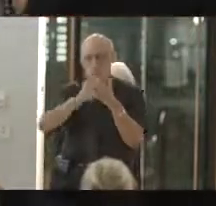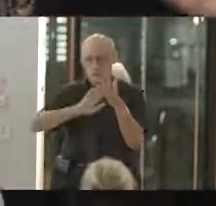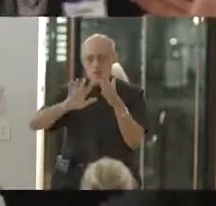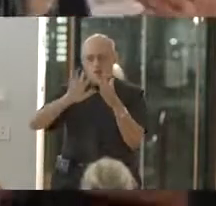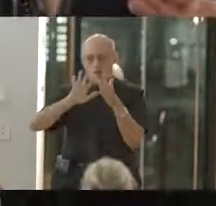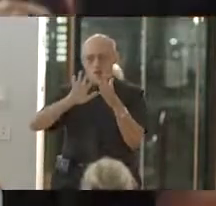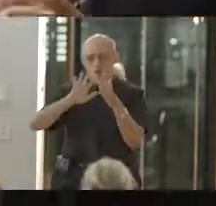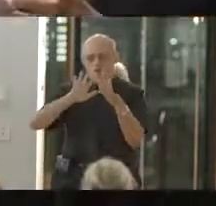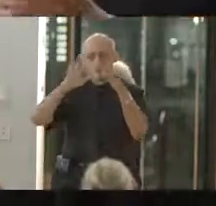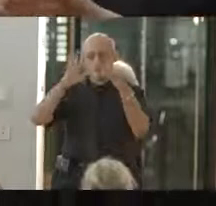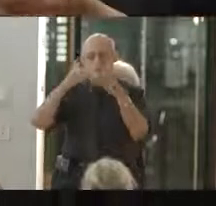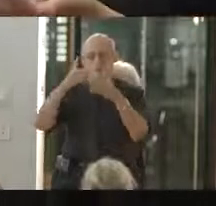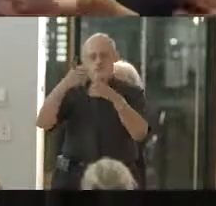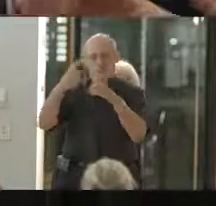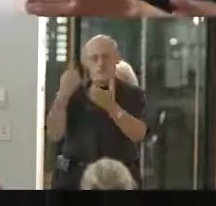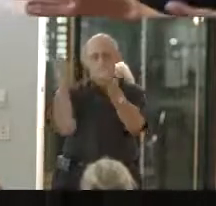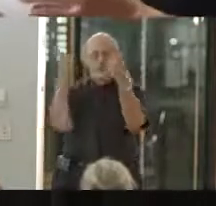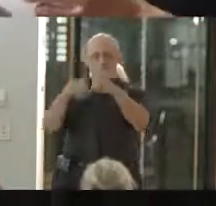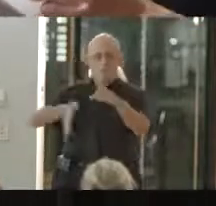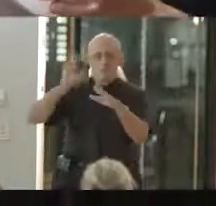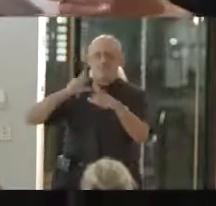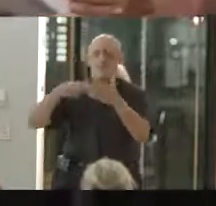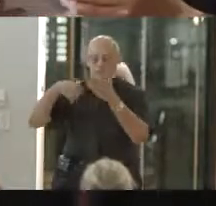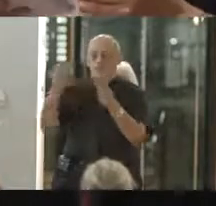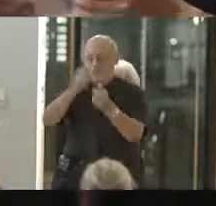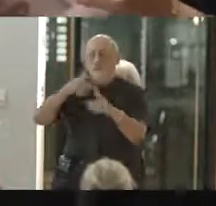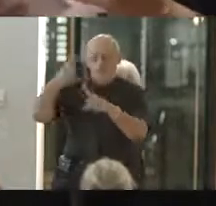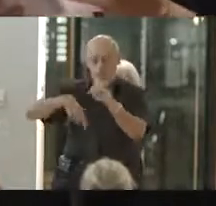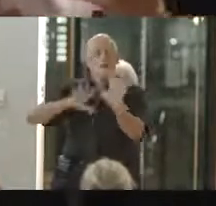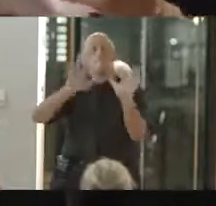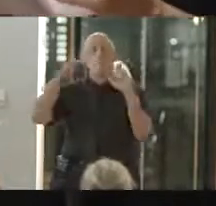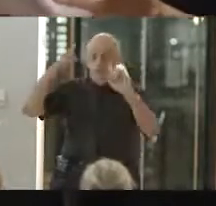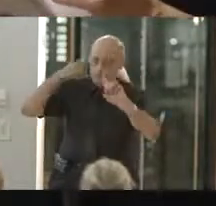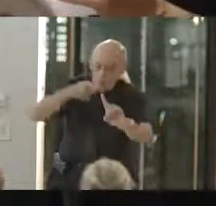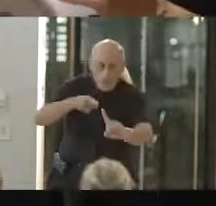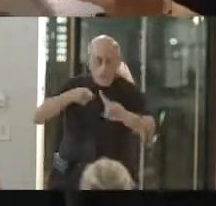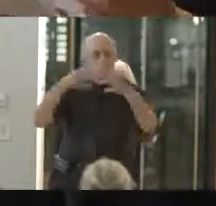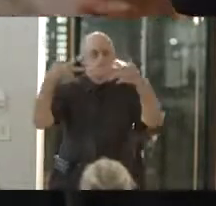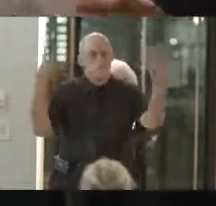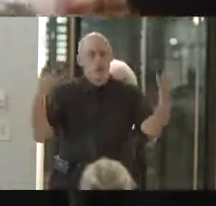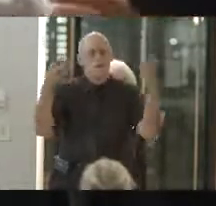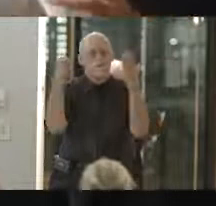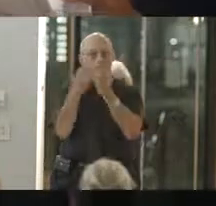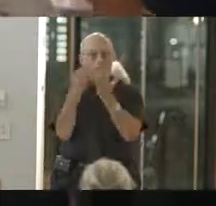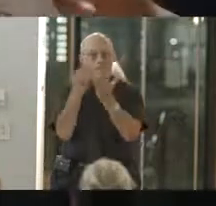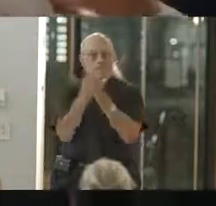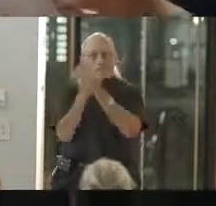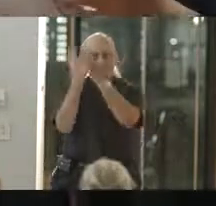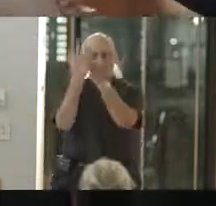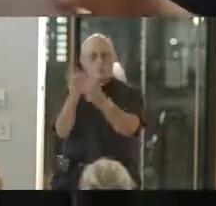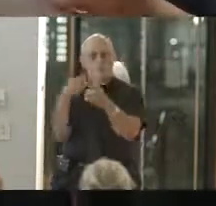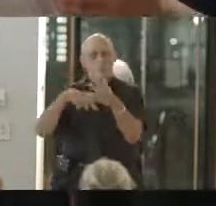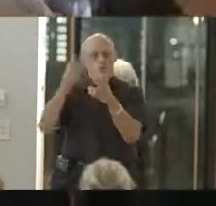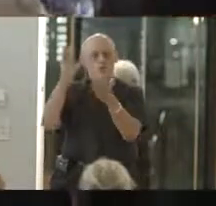was executed a very long time ago, but they do pay ground rent. But anyways, all that to say is that the money that covers what